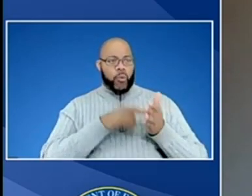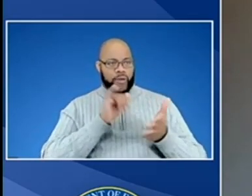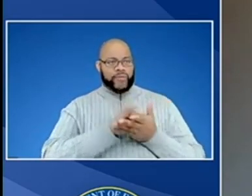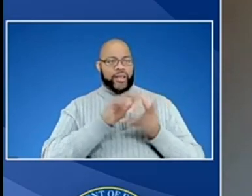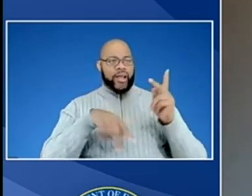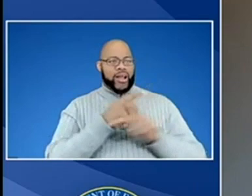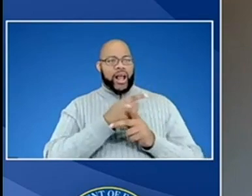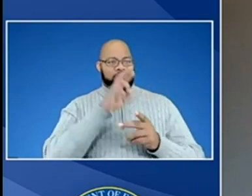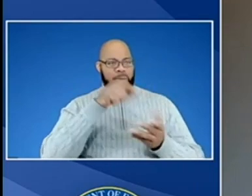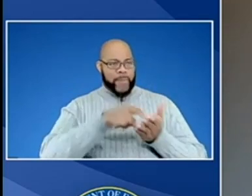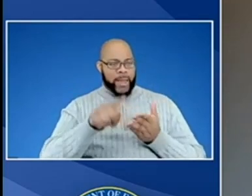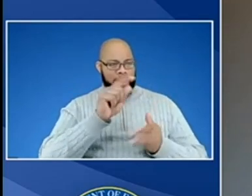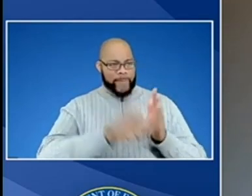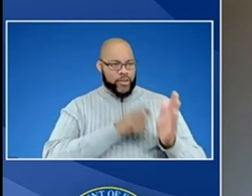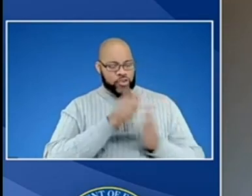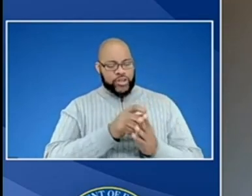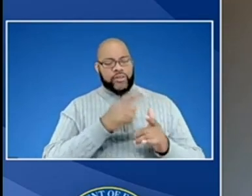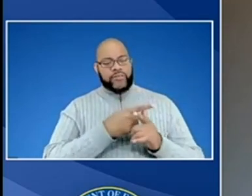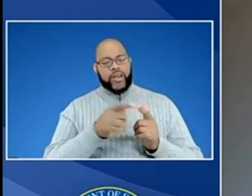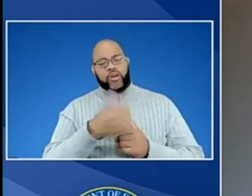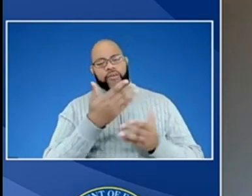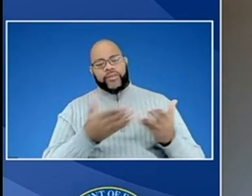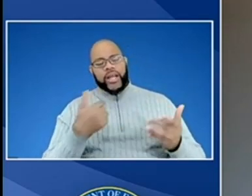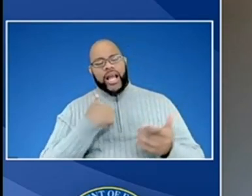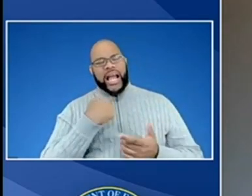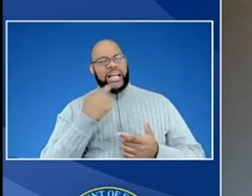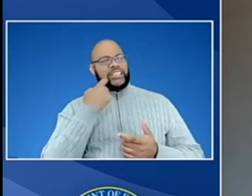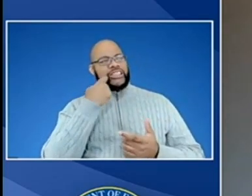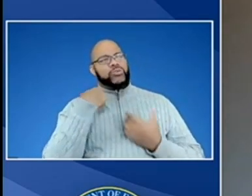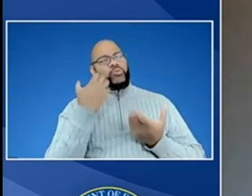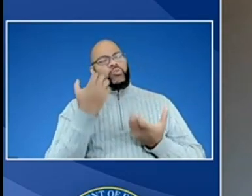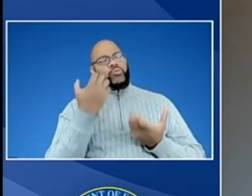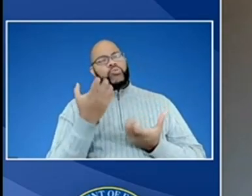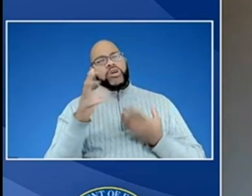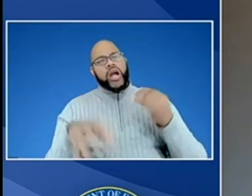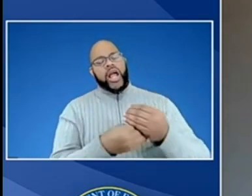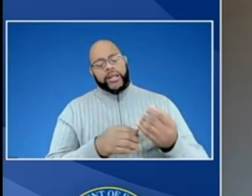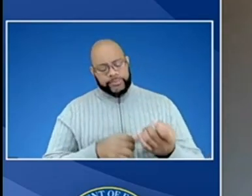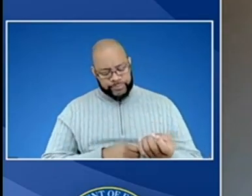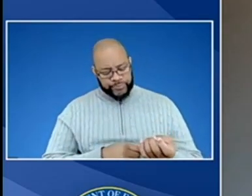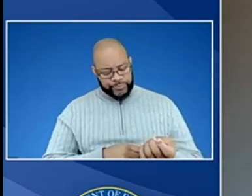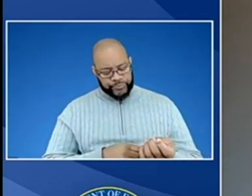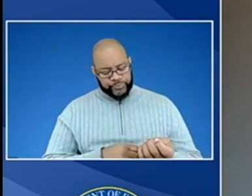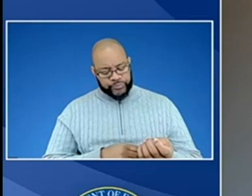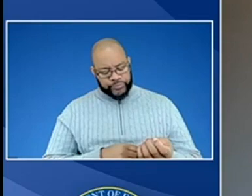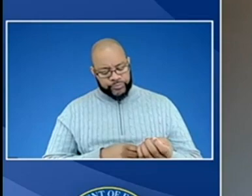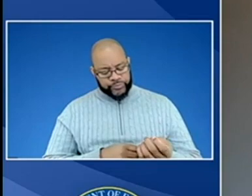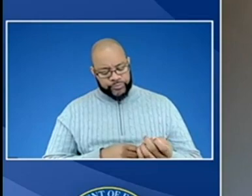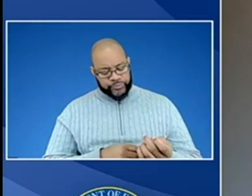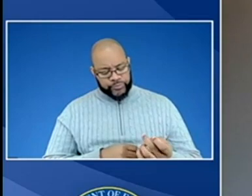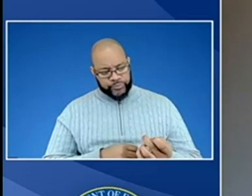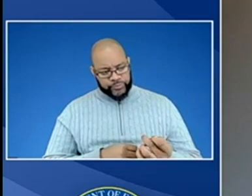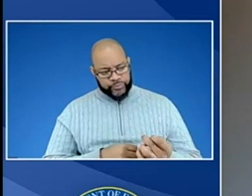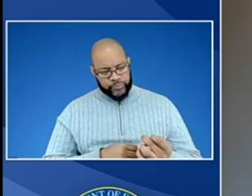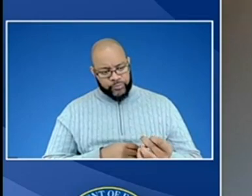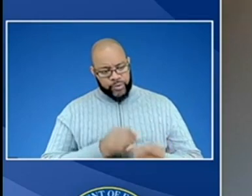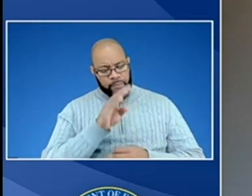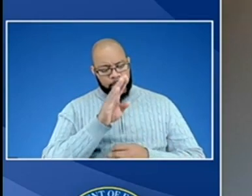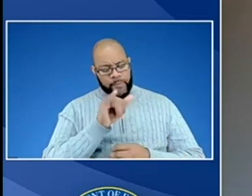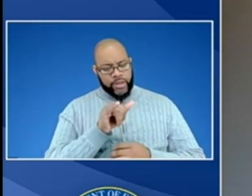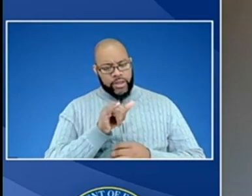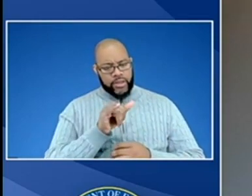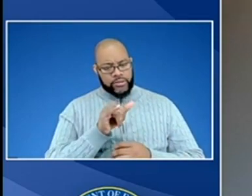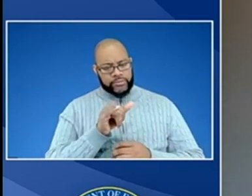period. And then the other thing I just kind of wanted to add here is that by